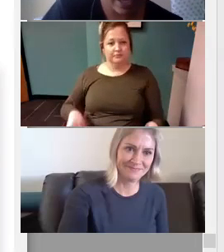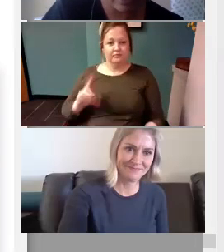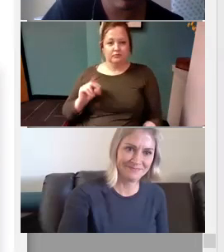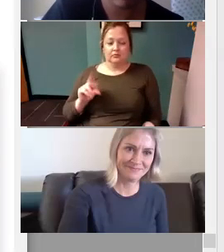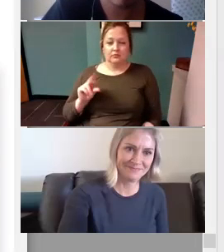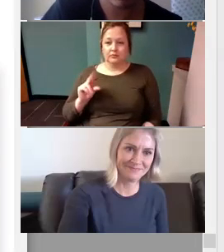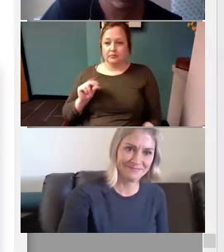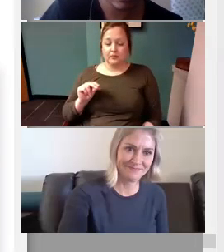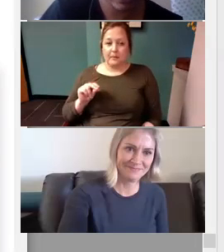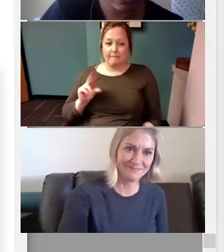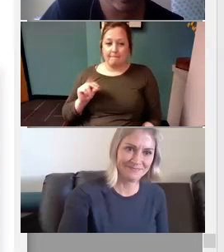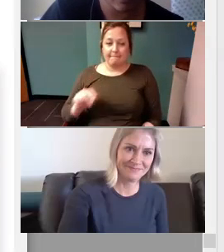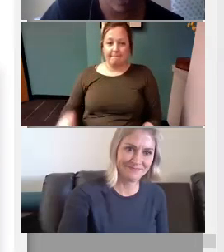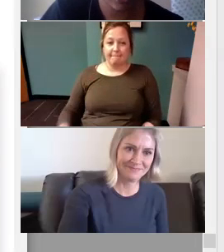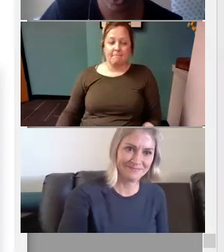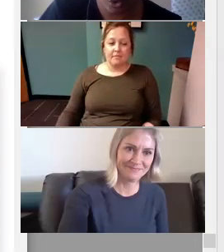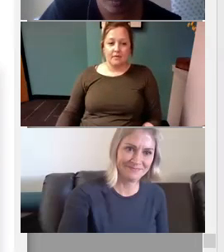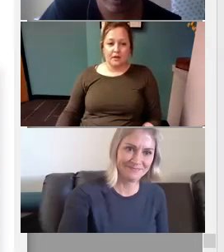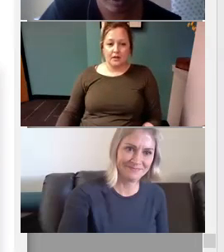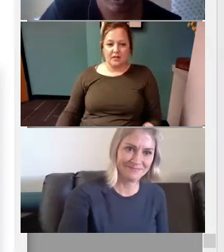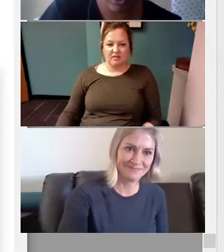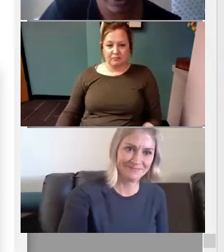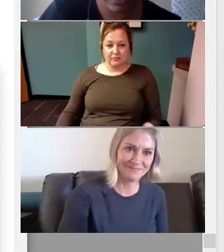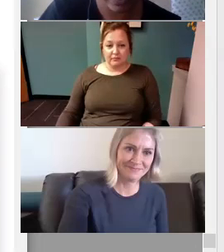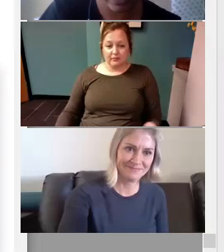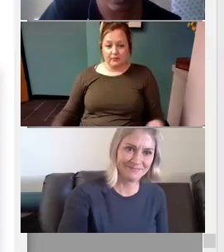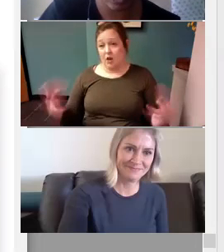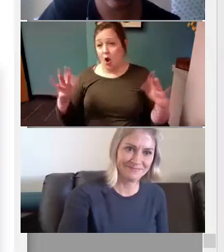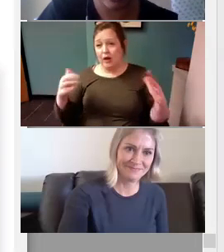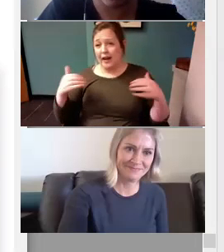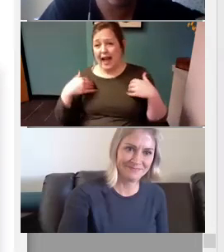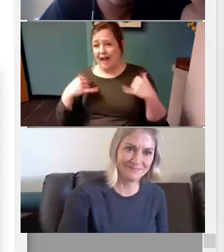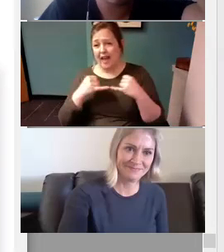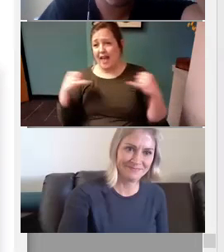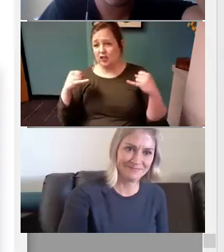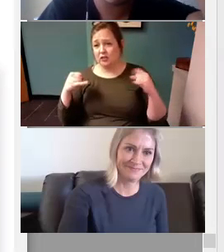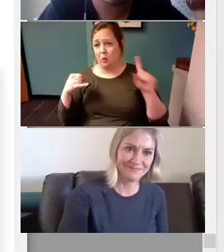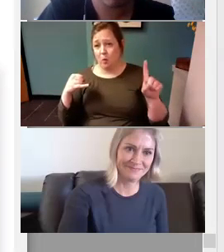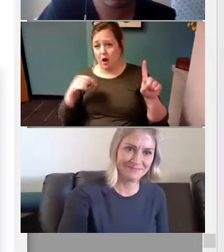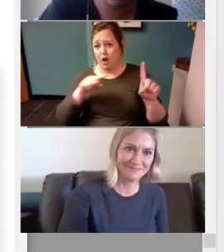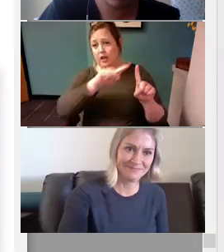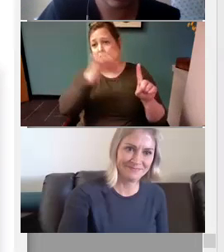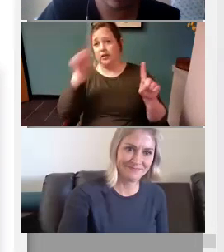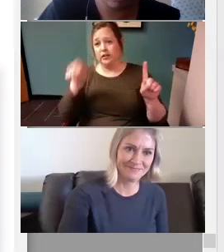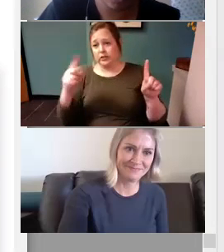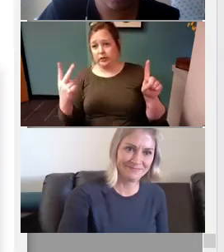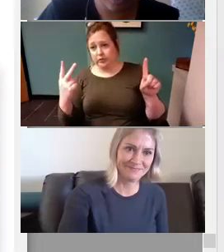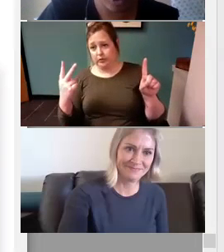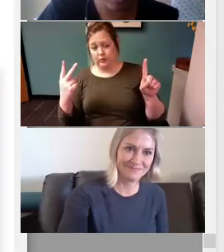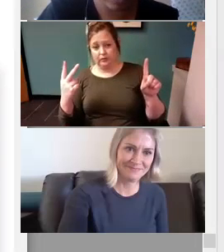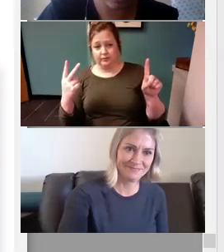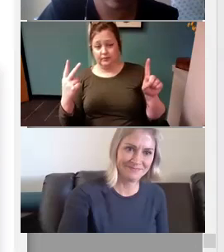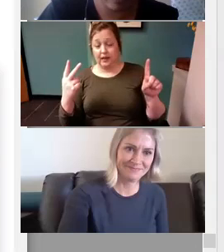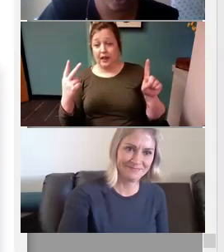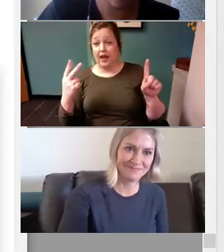So we have edges from 1 to 2. So this red is sort of an arrow that points there. And from 2 to